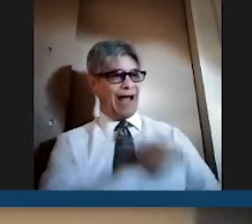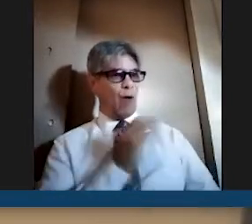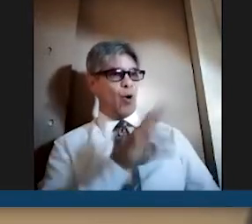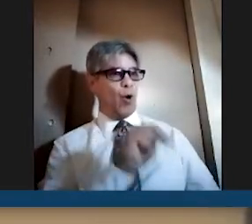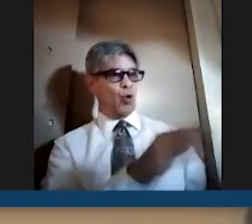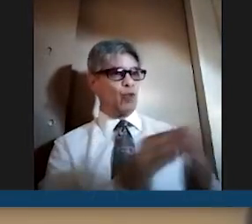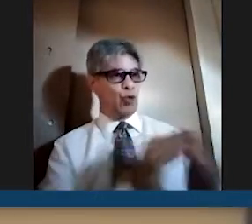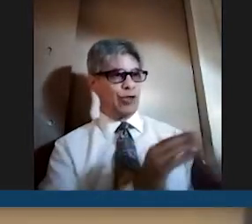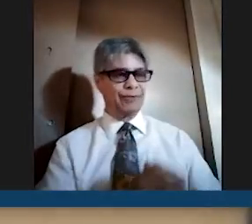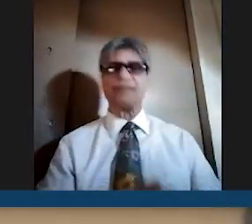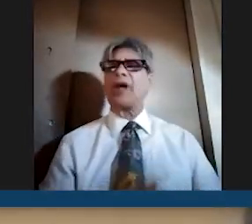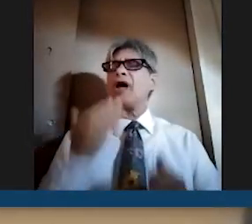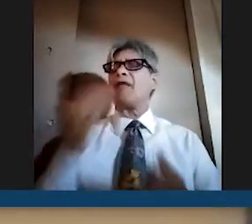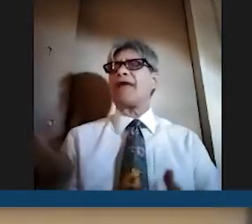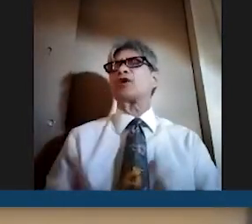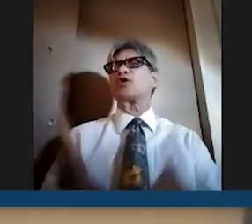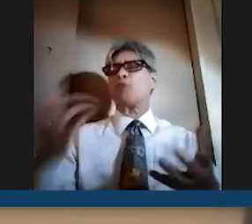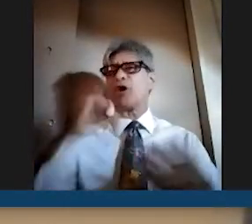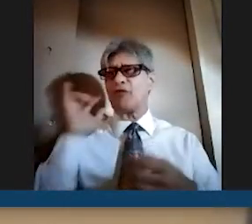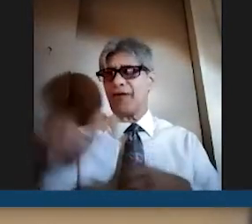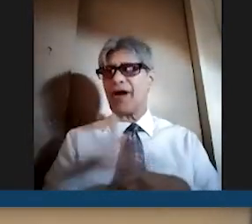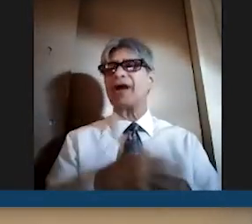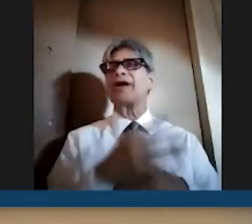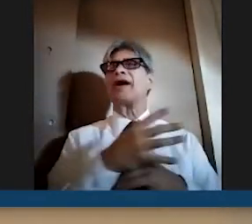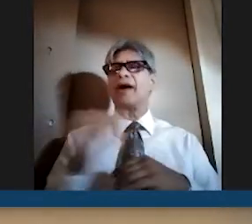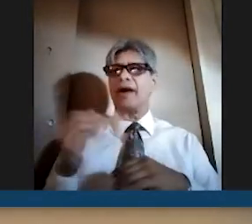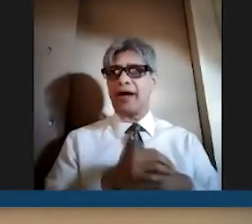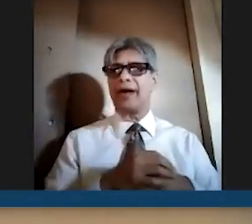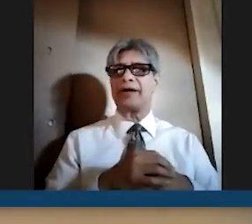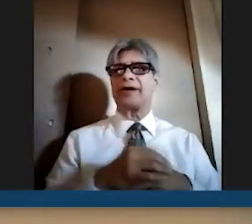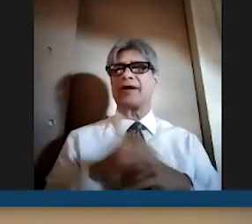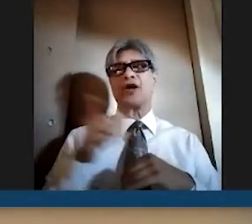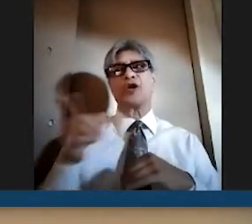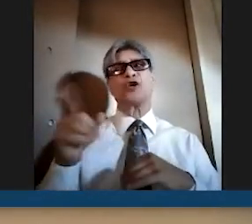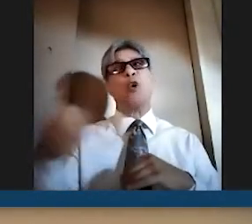Thank you so much for that. And the fact that you are the only woman on this panel.